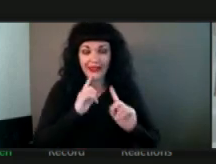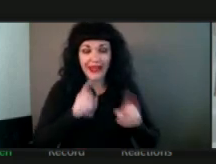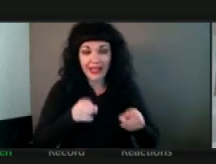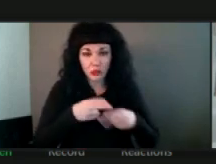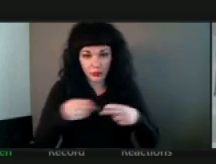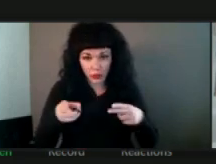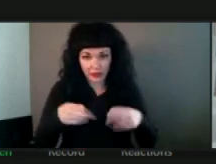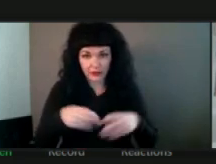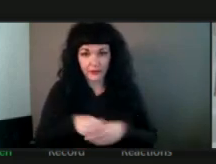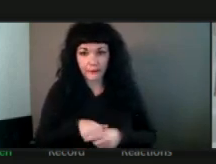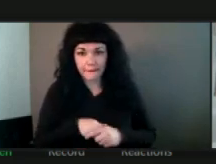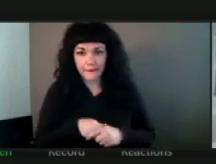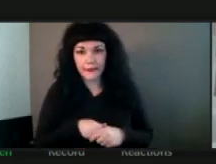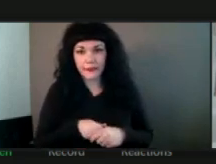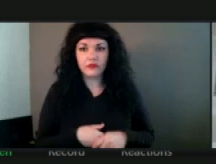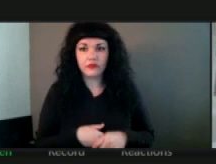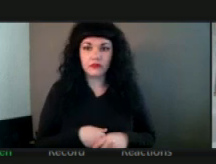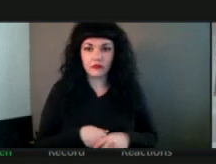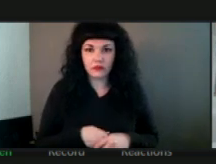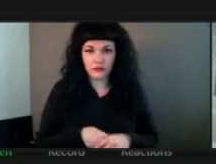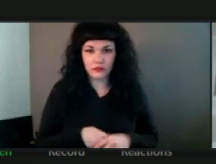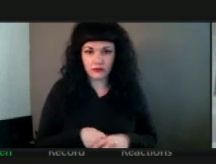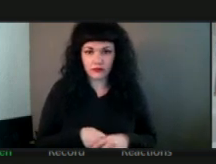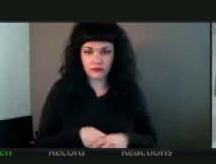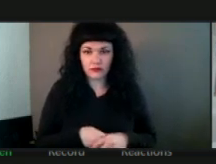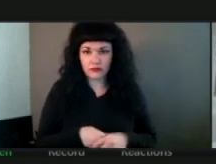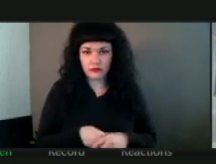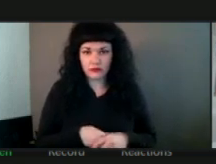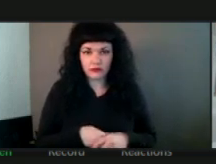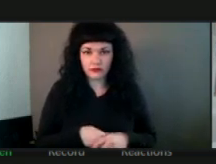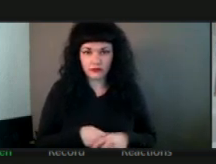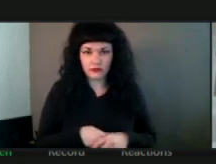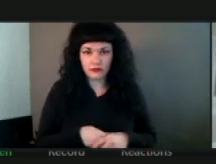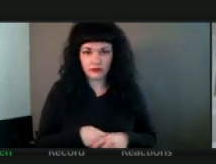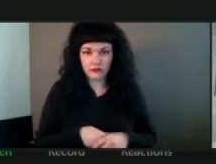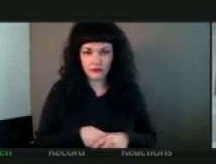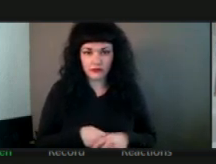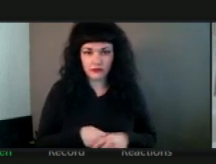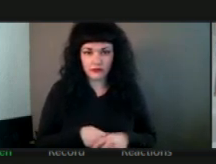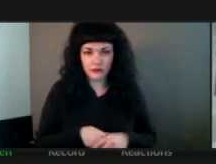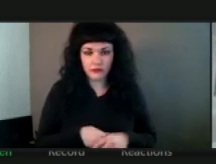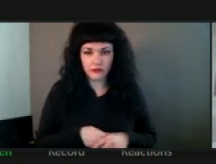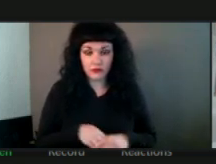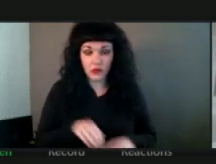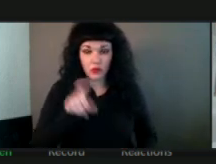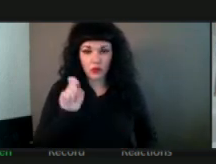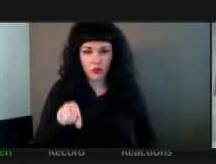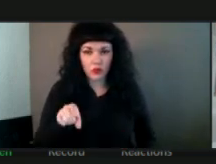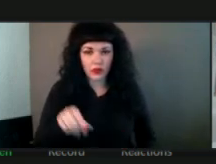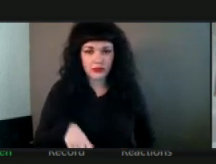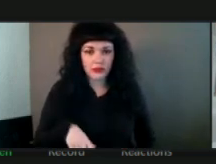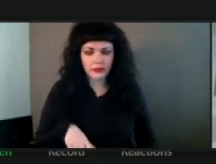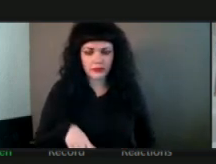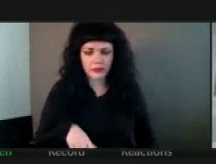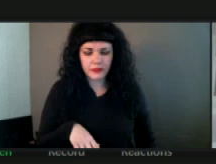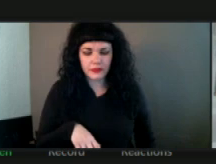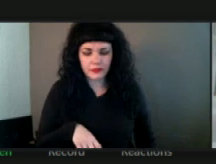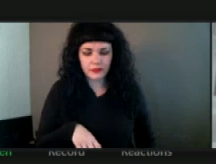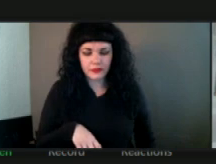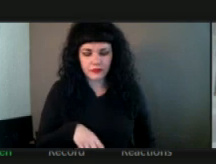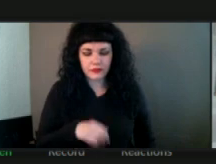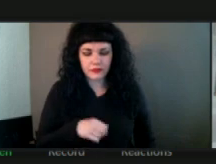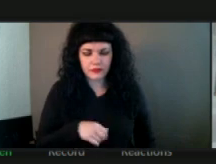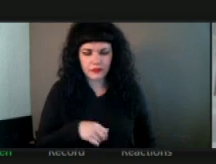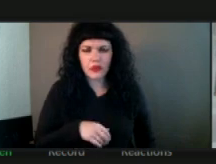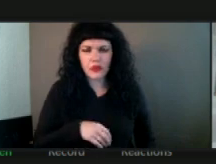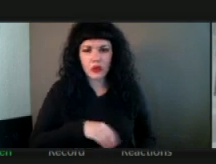want, so a person has said, when are they gonna stop making people afraid of COVID and teach people how